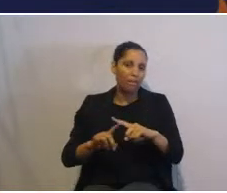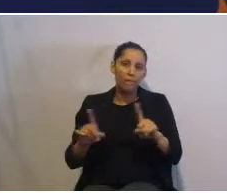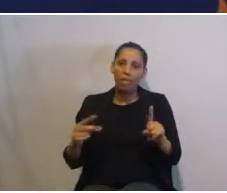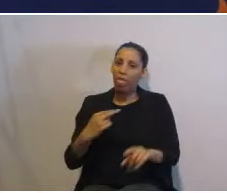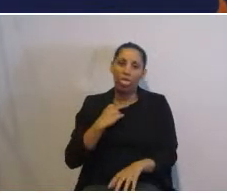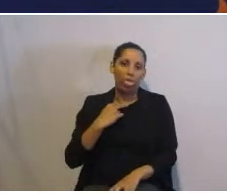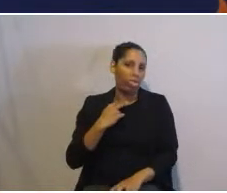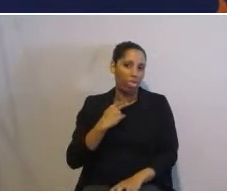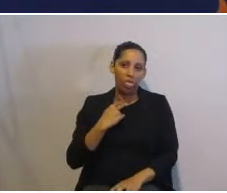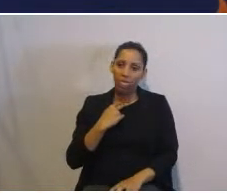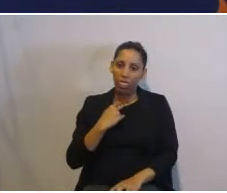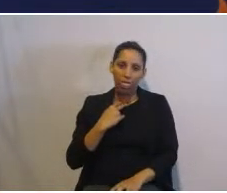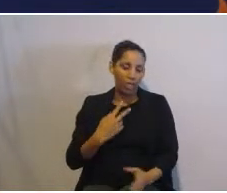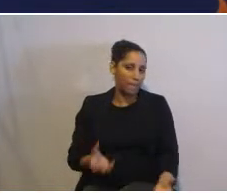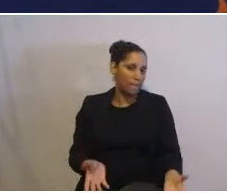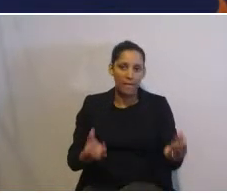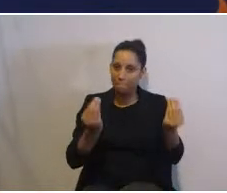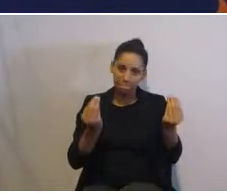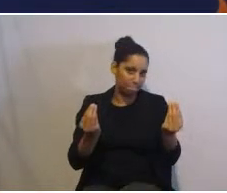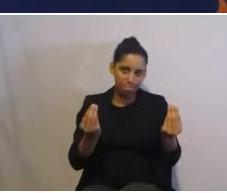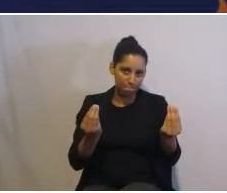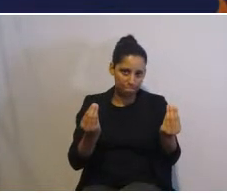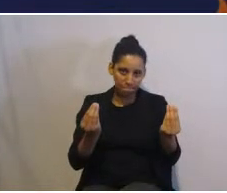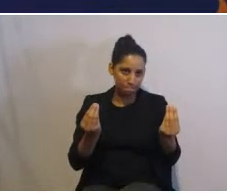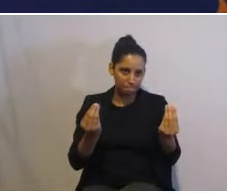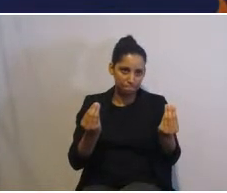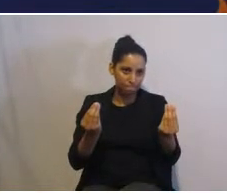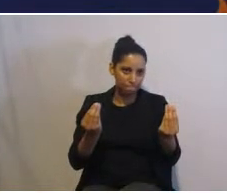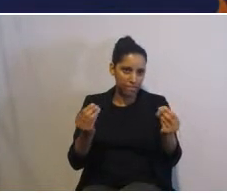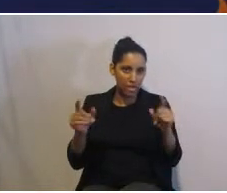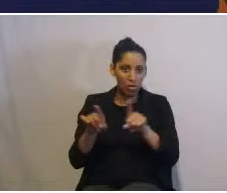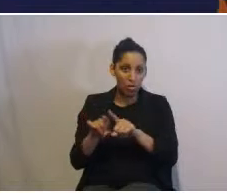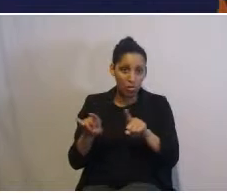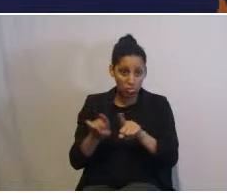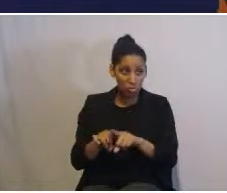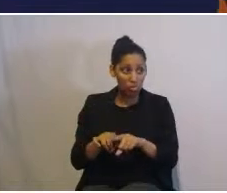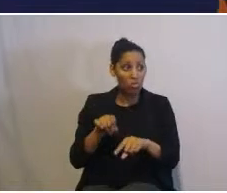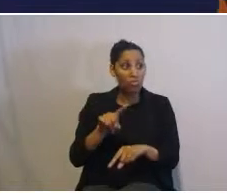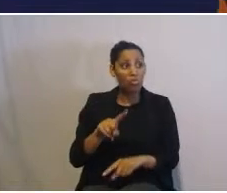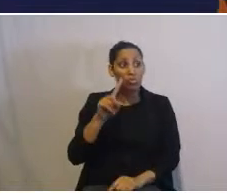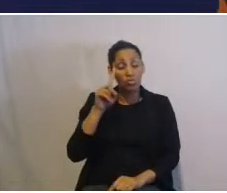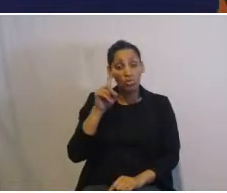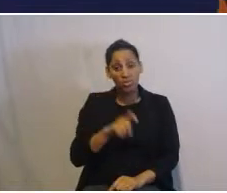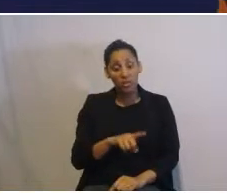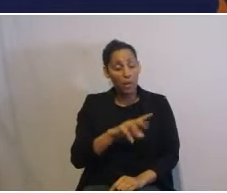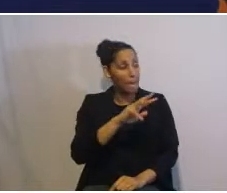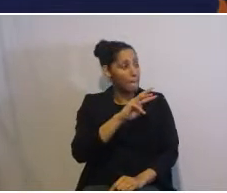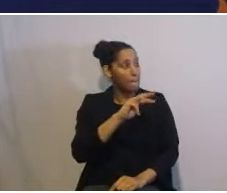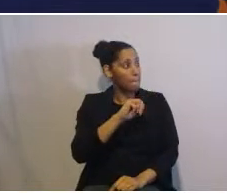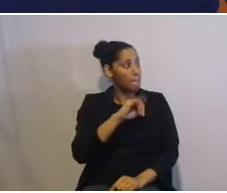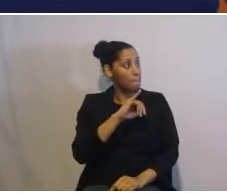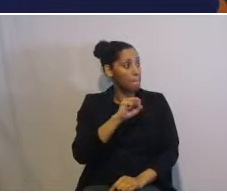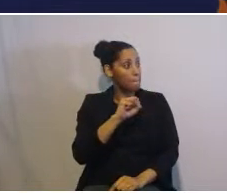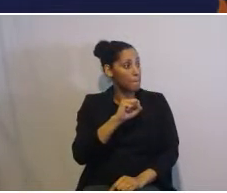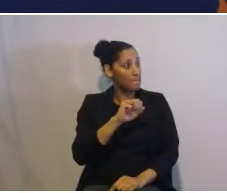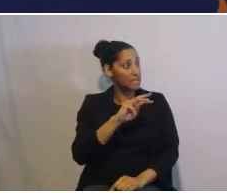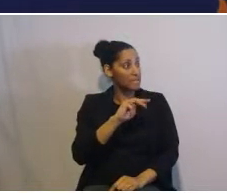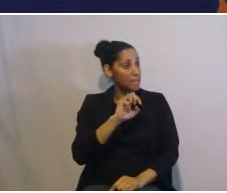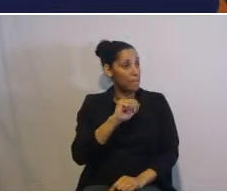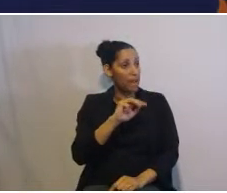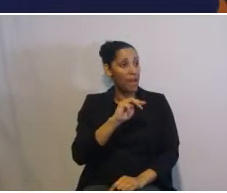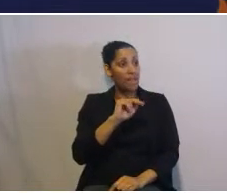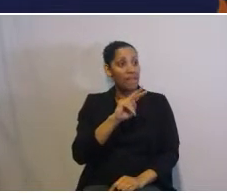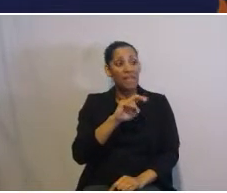not successful in doing that. And to the question, I think that Ms. Samani asked as far as the being